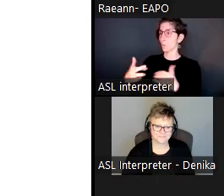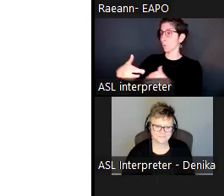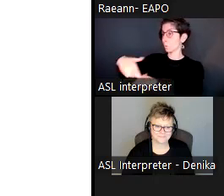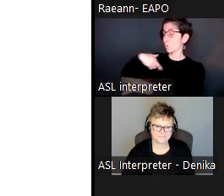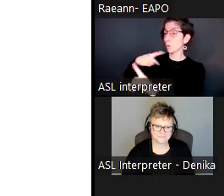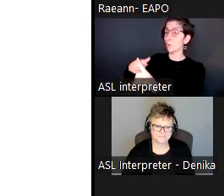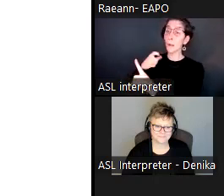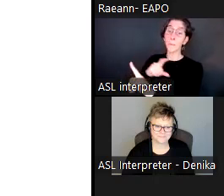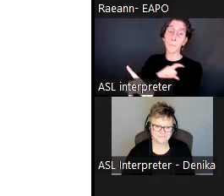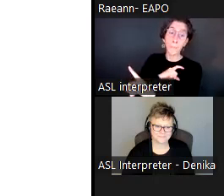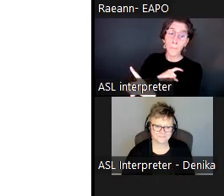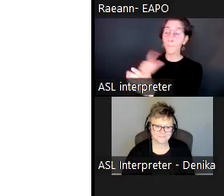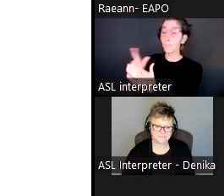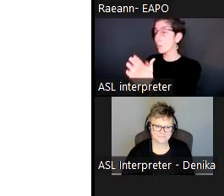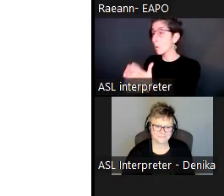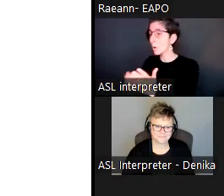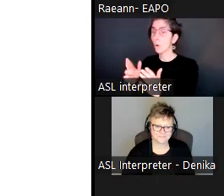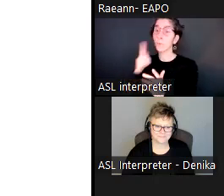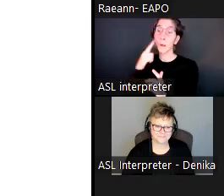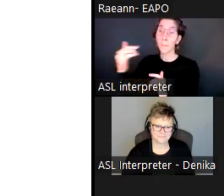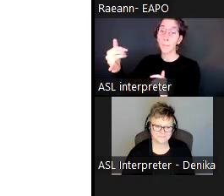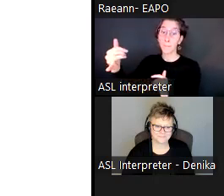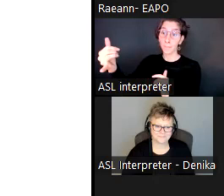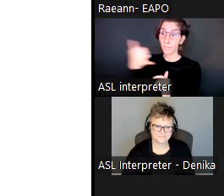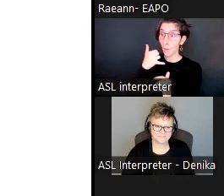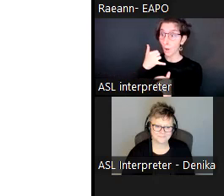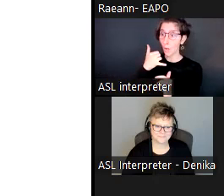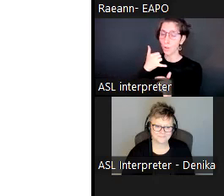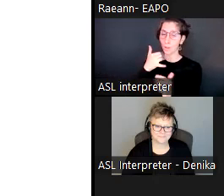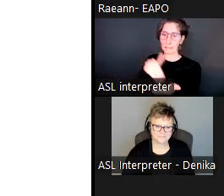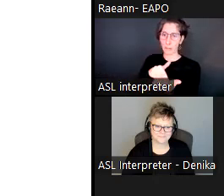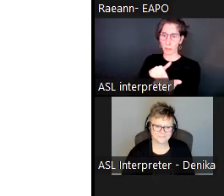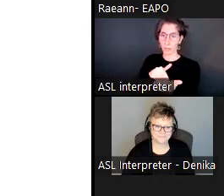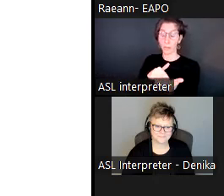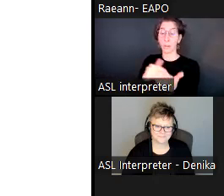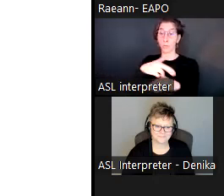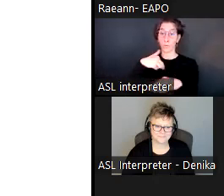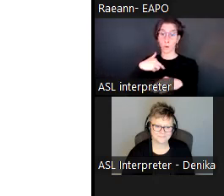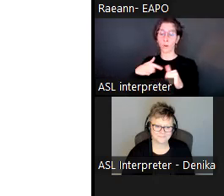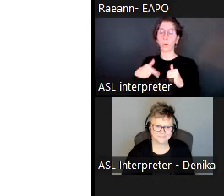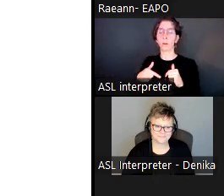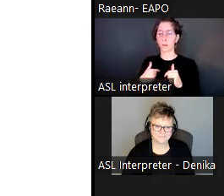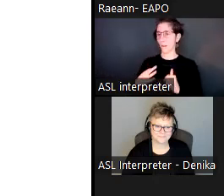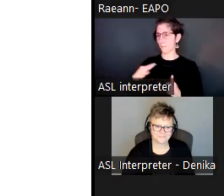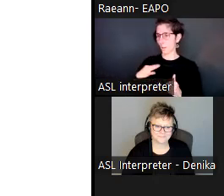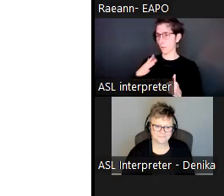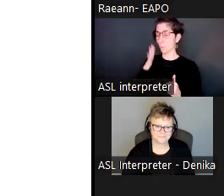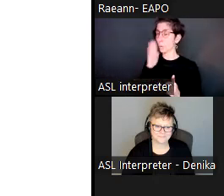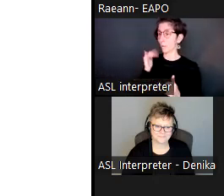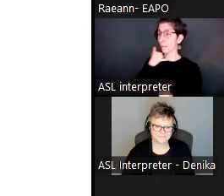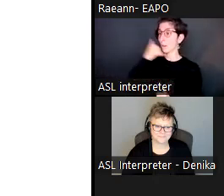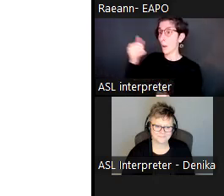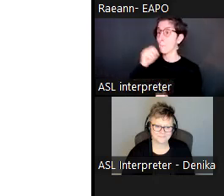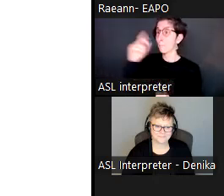enforcement or from our call takers here at the Canadian Anti-Fraud, our volunteers will do callbacks to